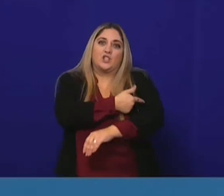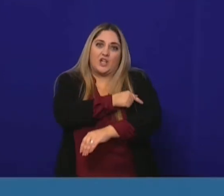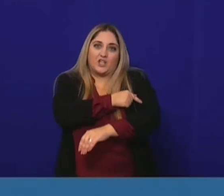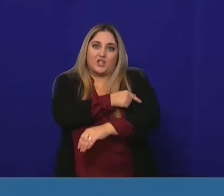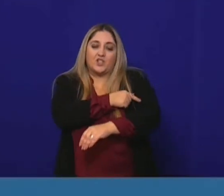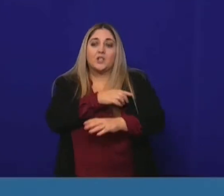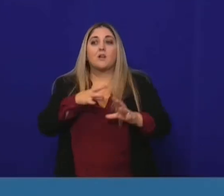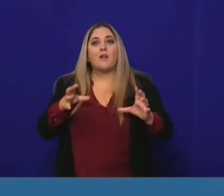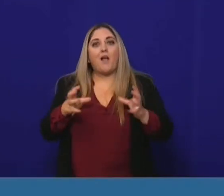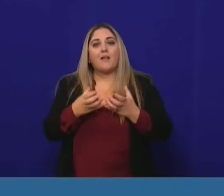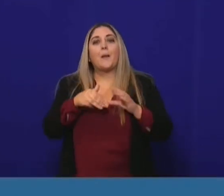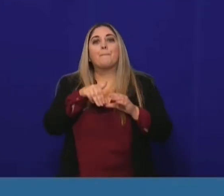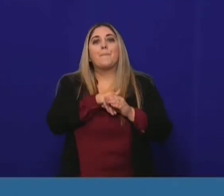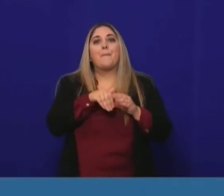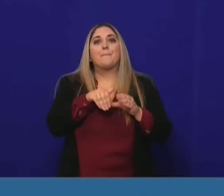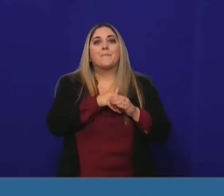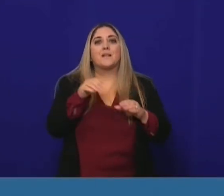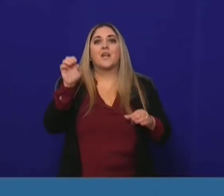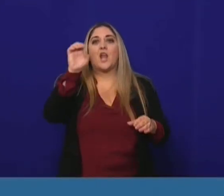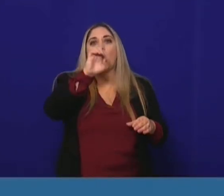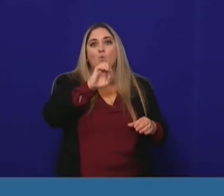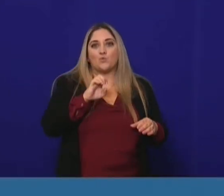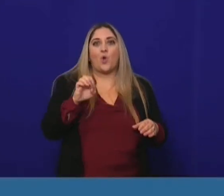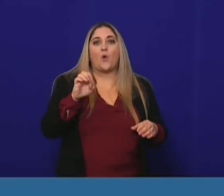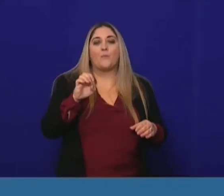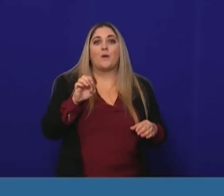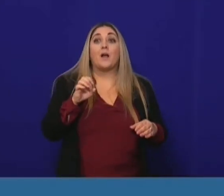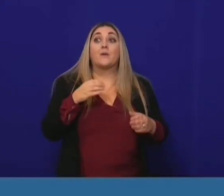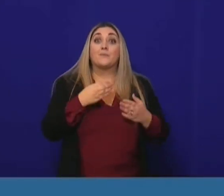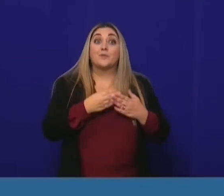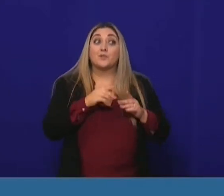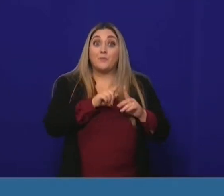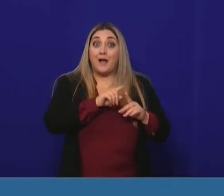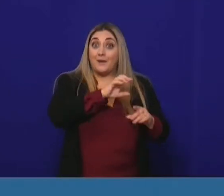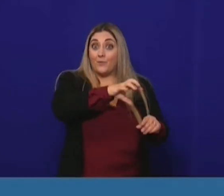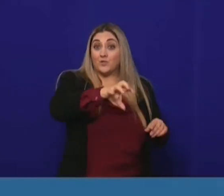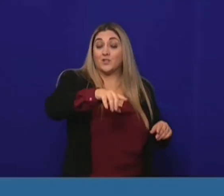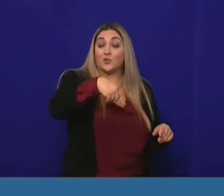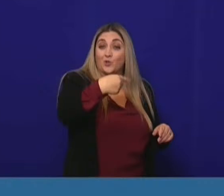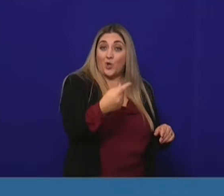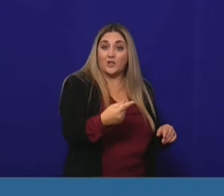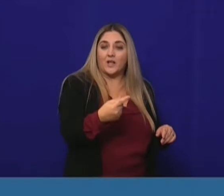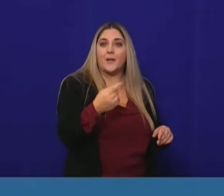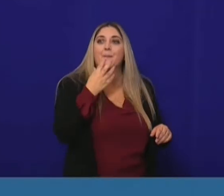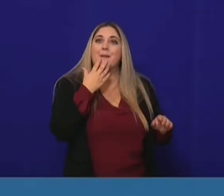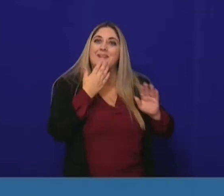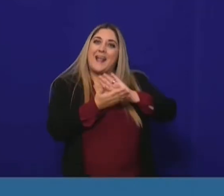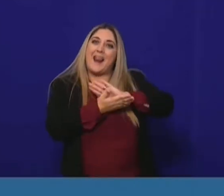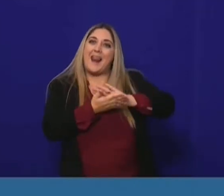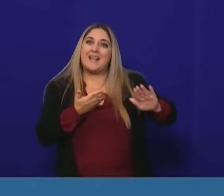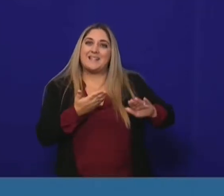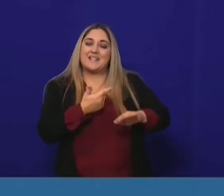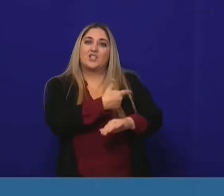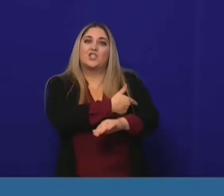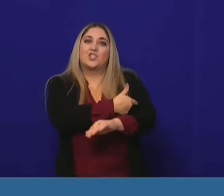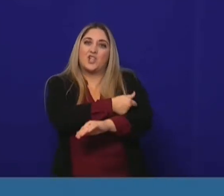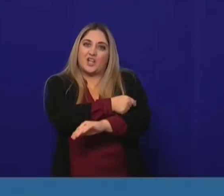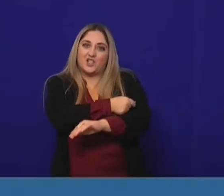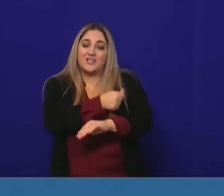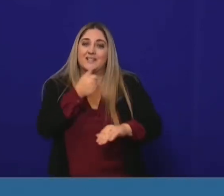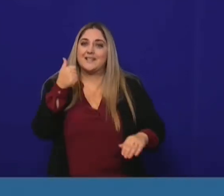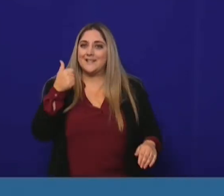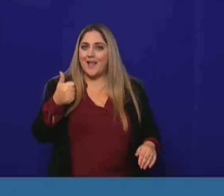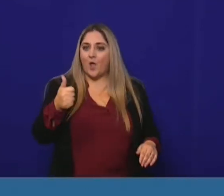fil-joint procurement mal-Unjoni Ewropea biex aħna bħal pajjiżi oħra tal-Ewropa wkoll la darba din tkun